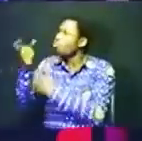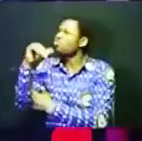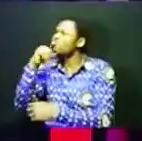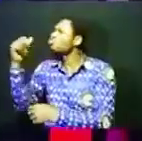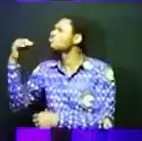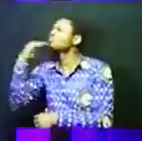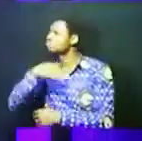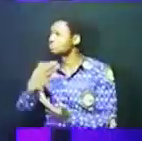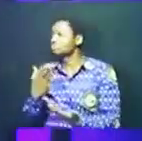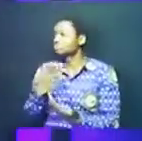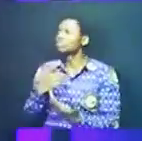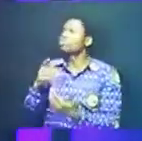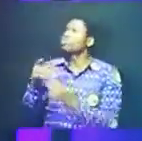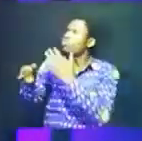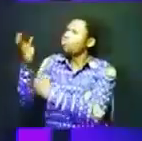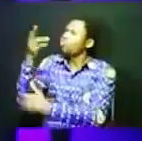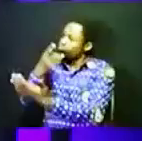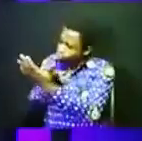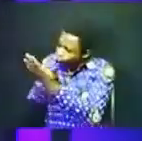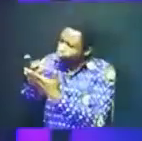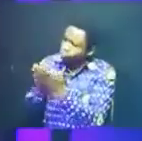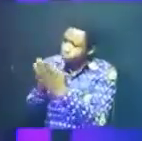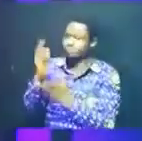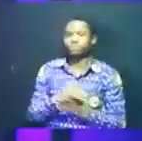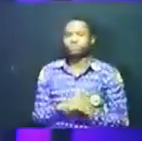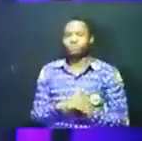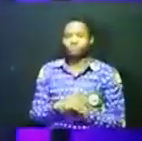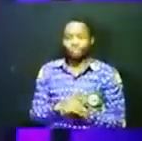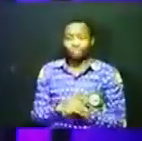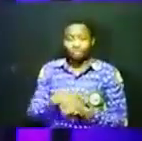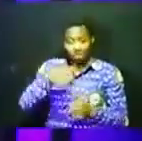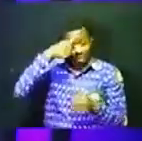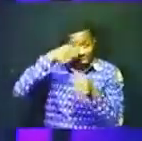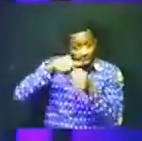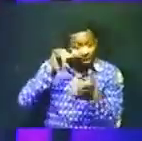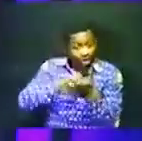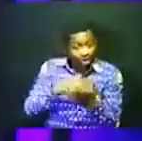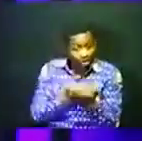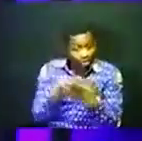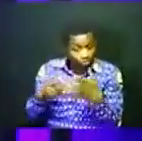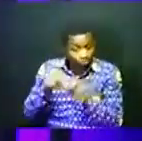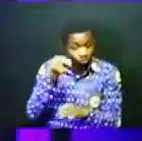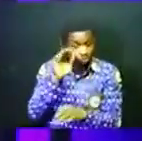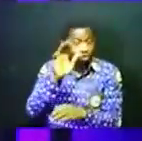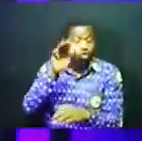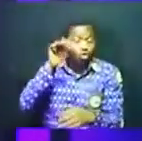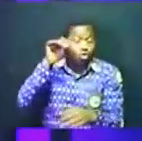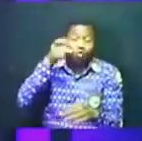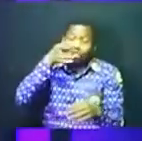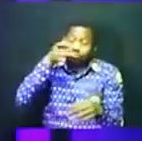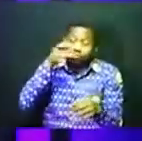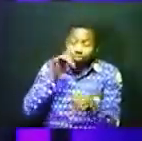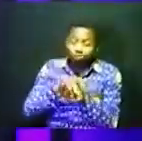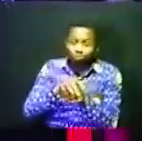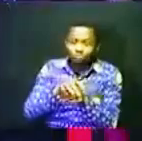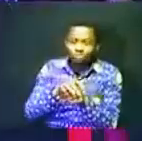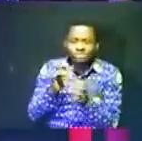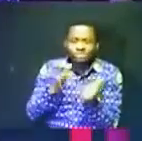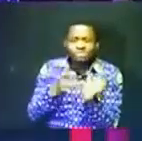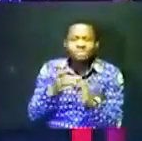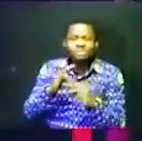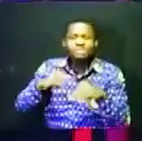So remember that the promise of the Holy Spirit was given by Jesus before he ascended. And